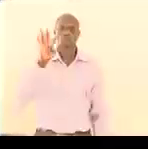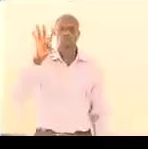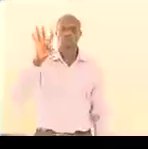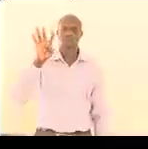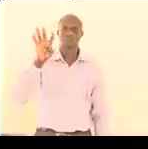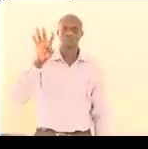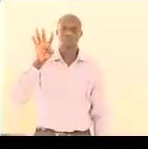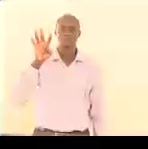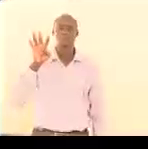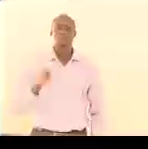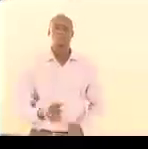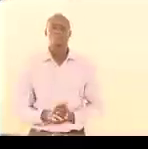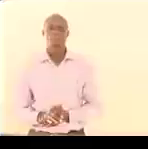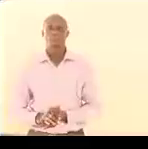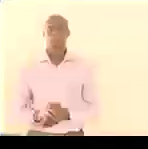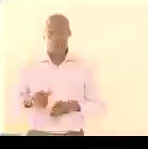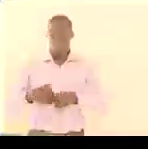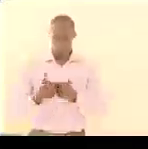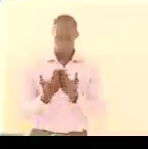Question 4.